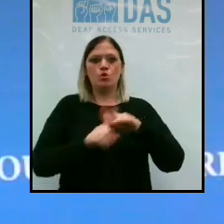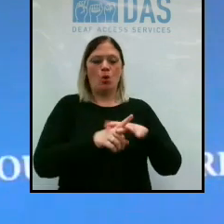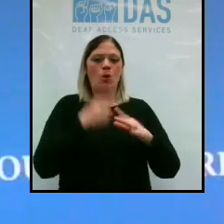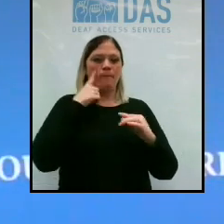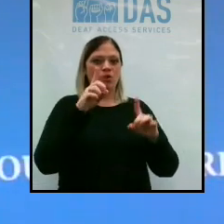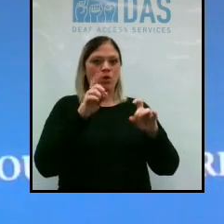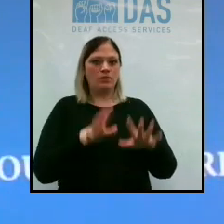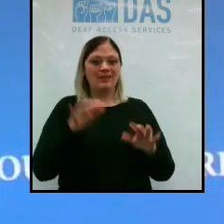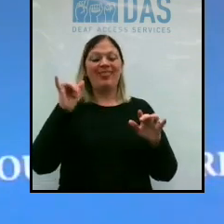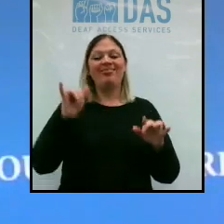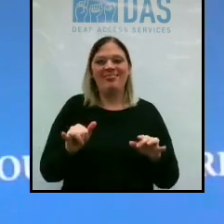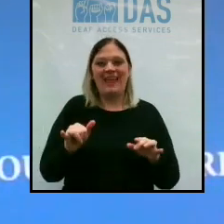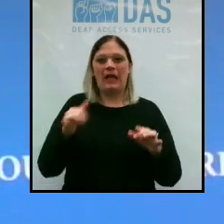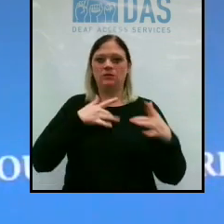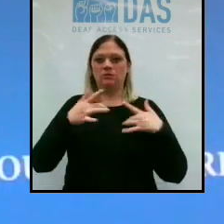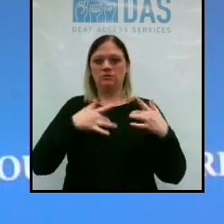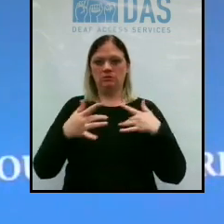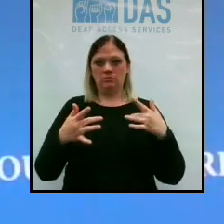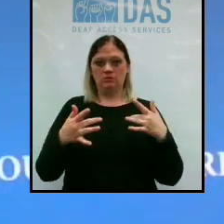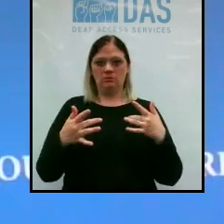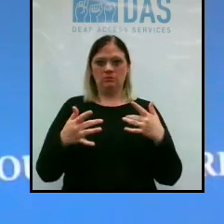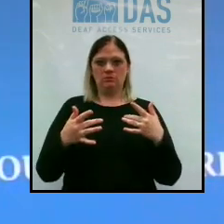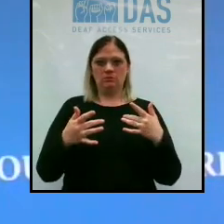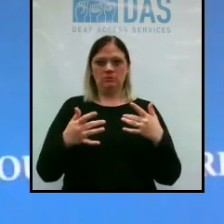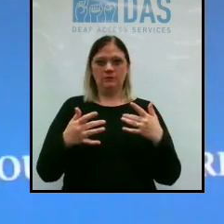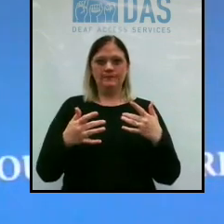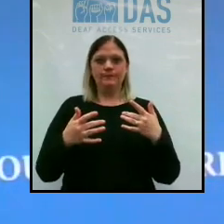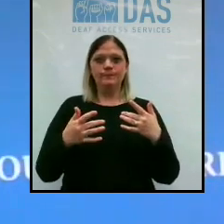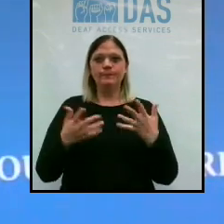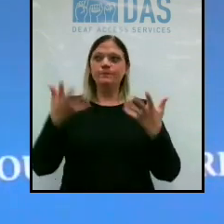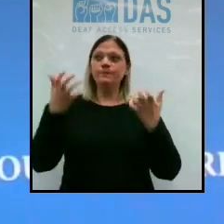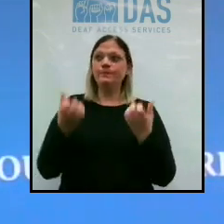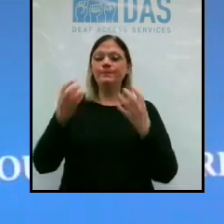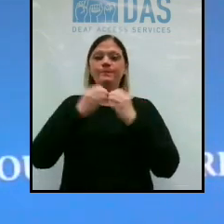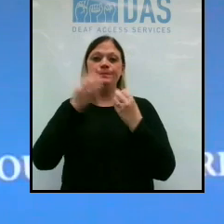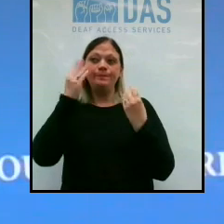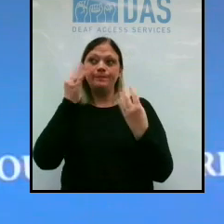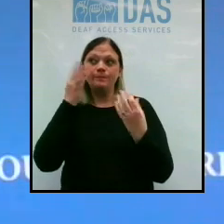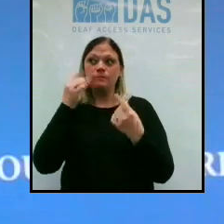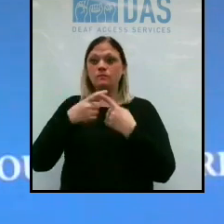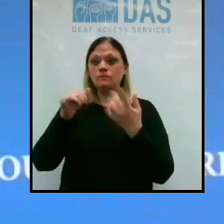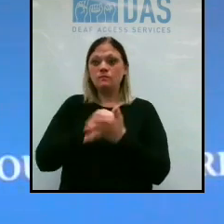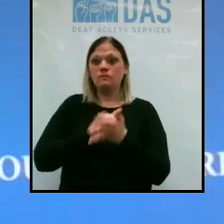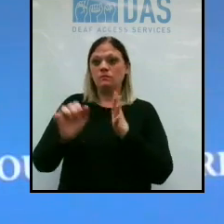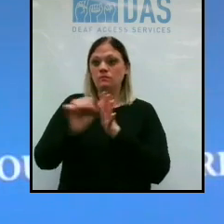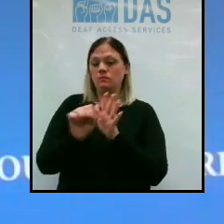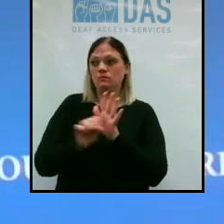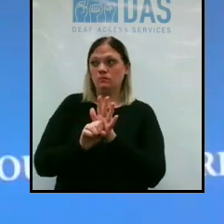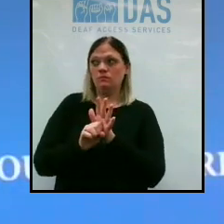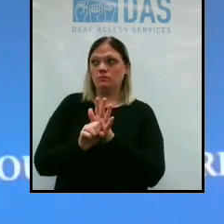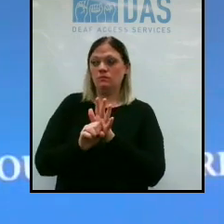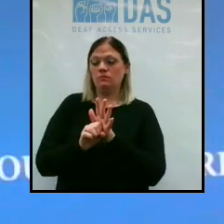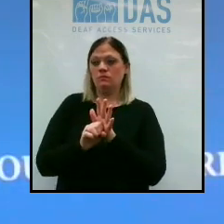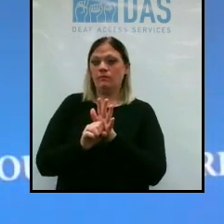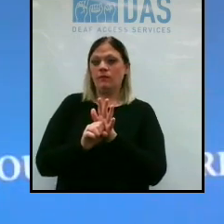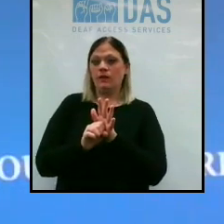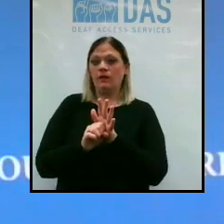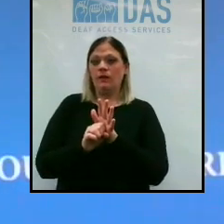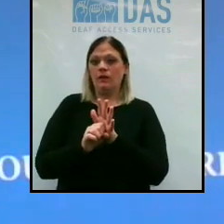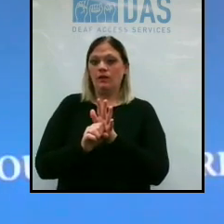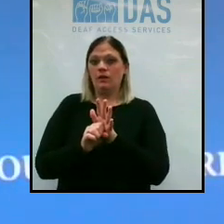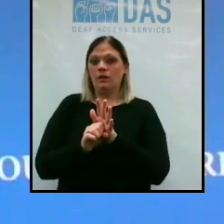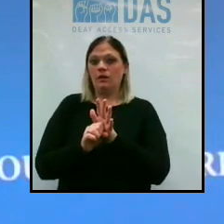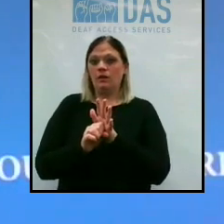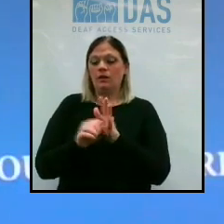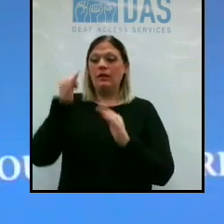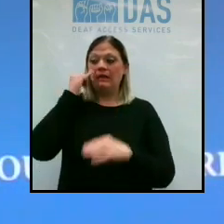That's what we're worried about, and we're trying to get further information from New York State as to whether or not we, if we